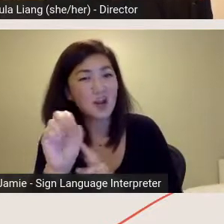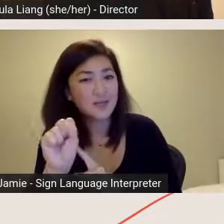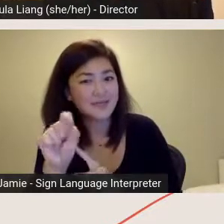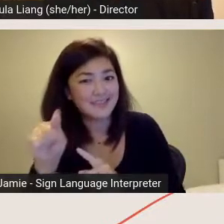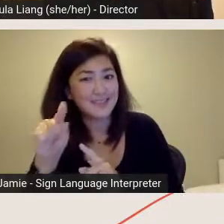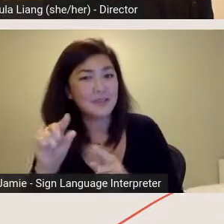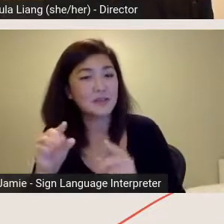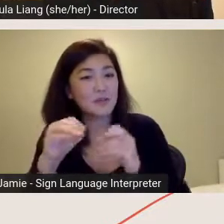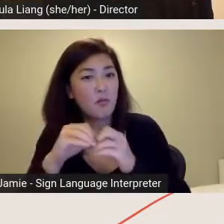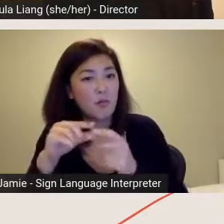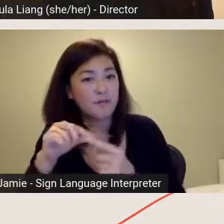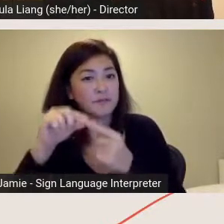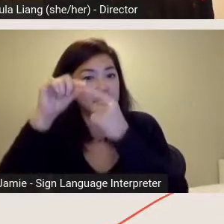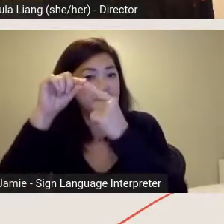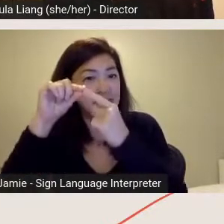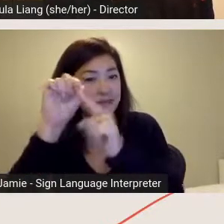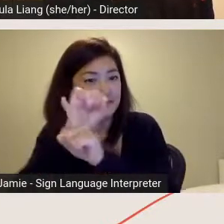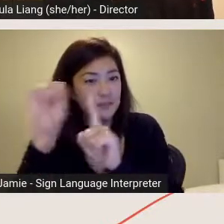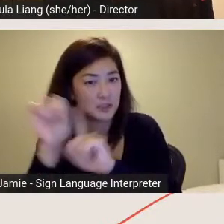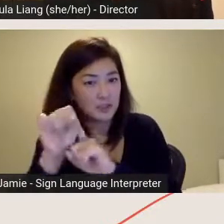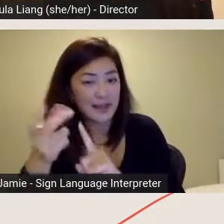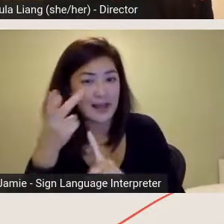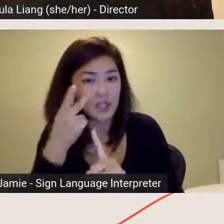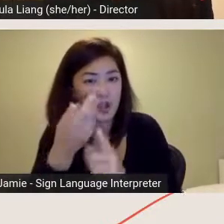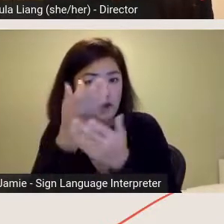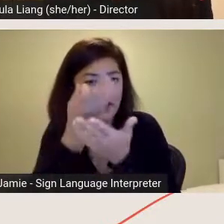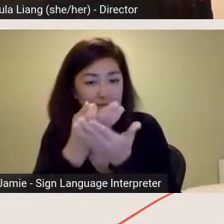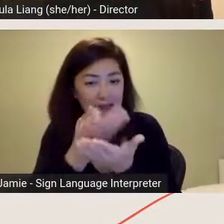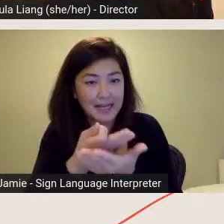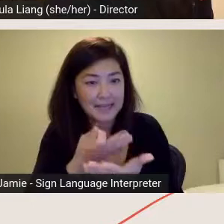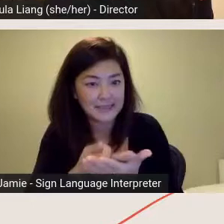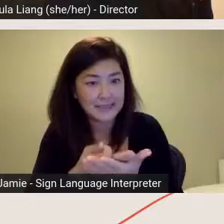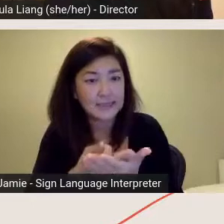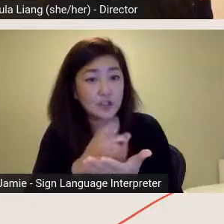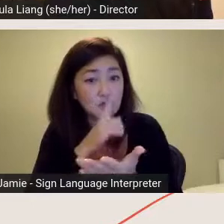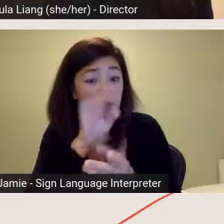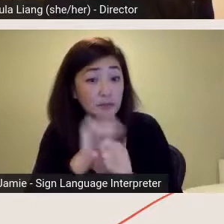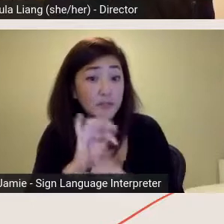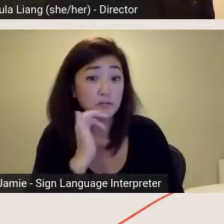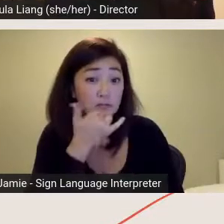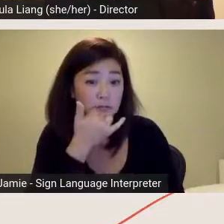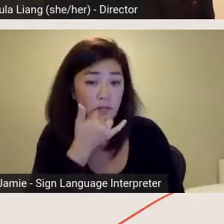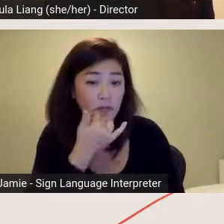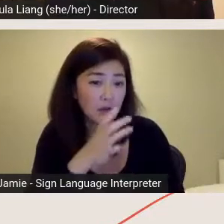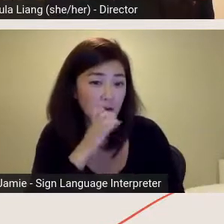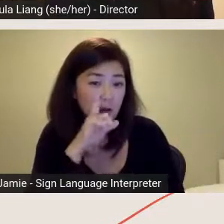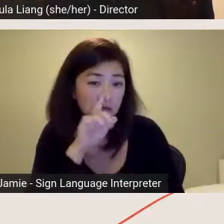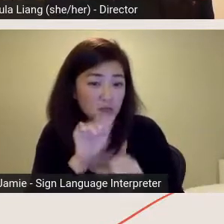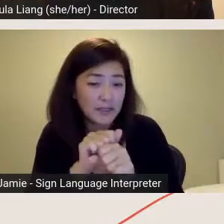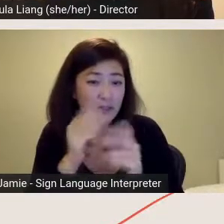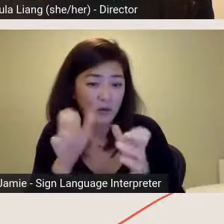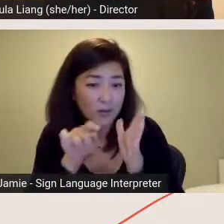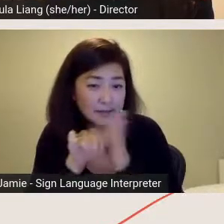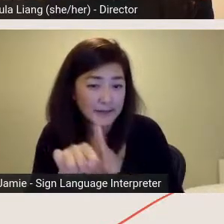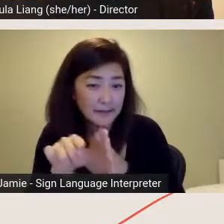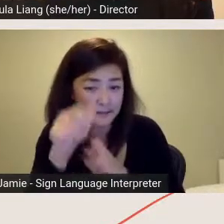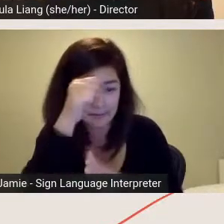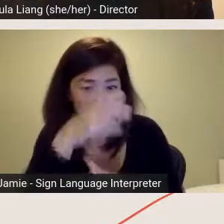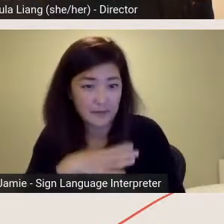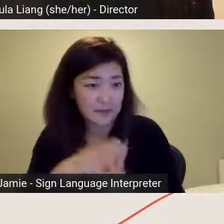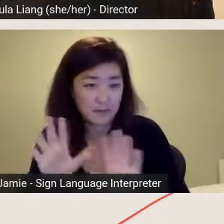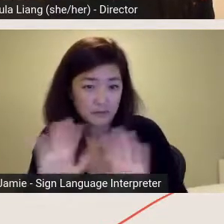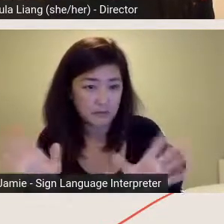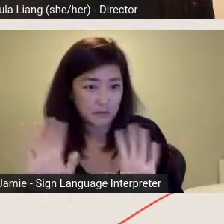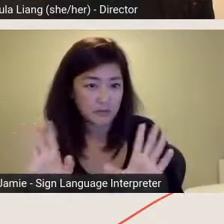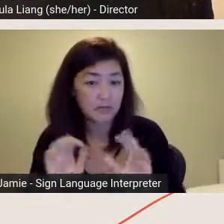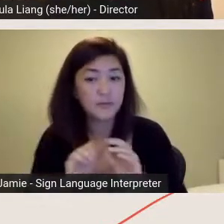where they really saw the facts as being accidental, and they really saw this as being, you know,